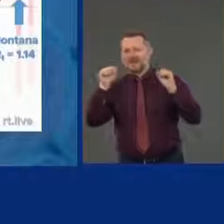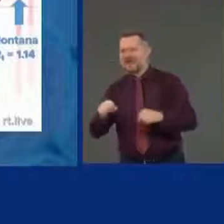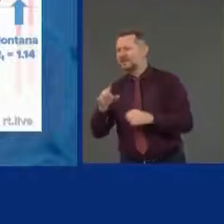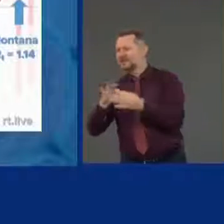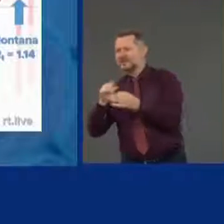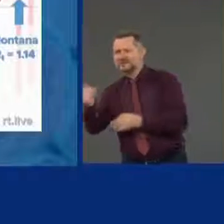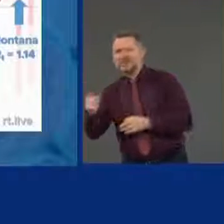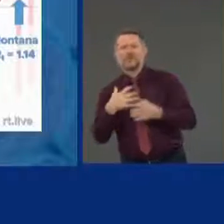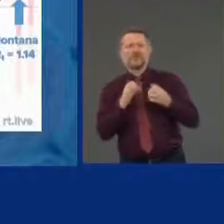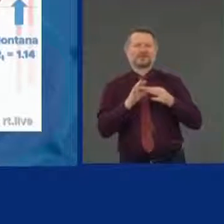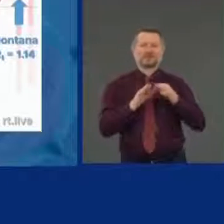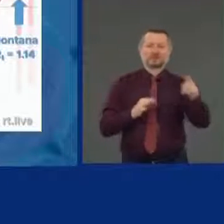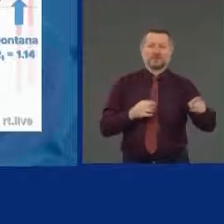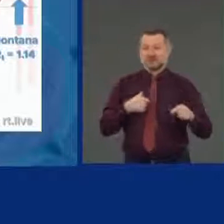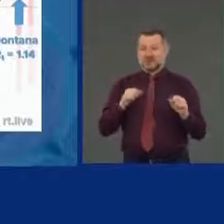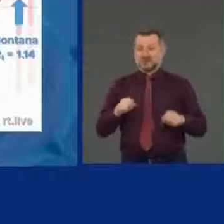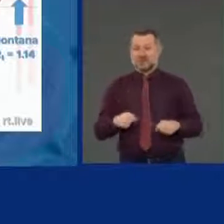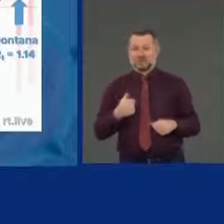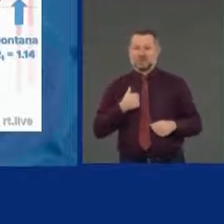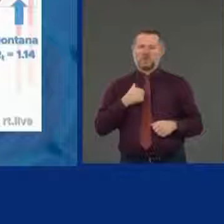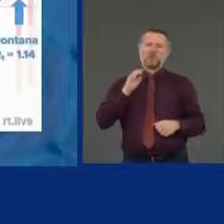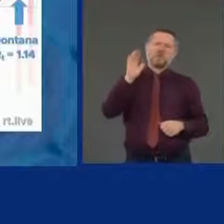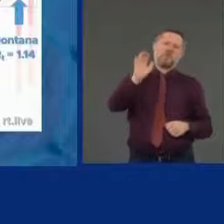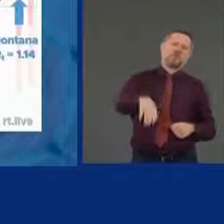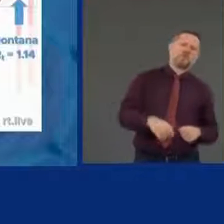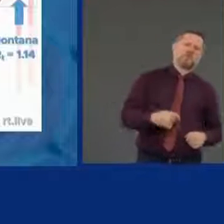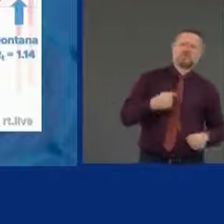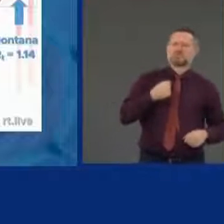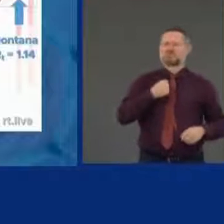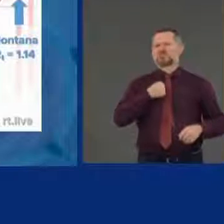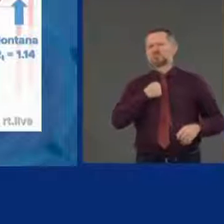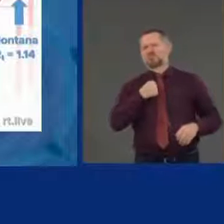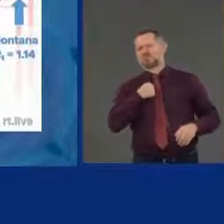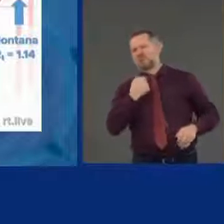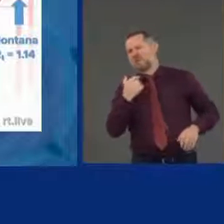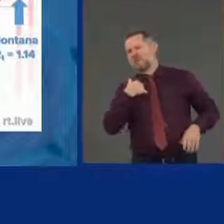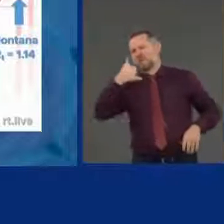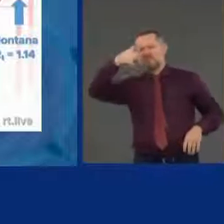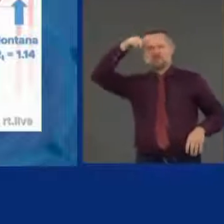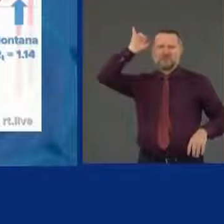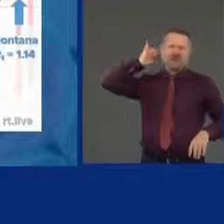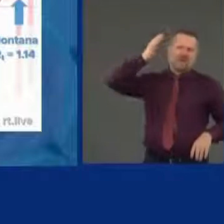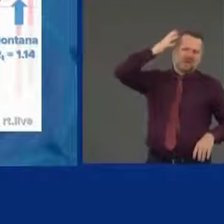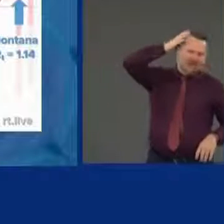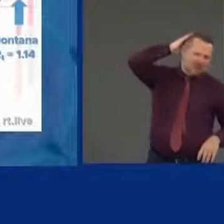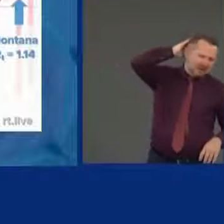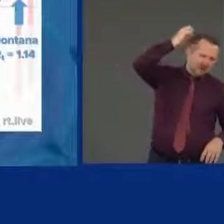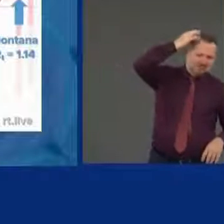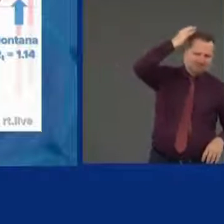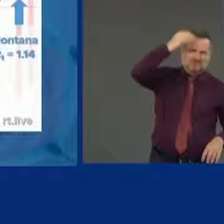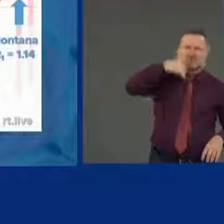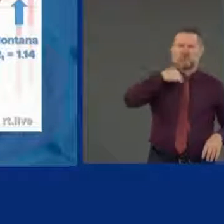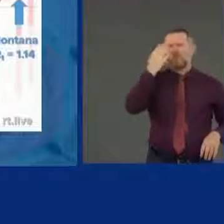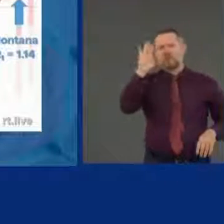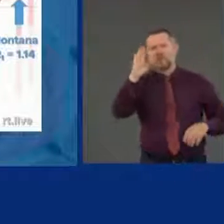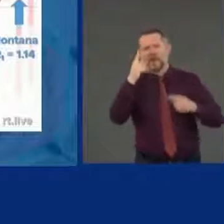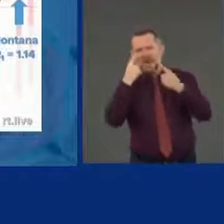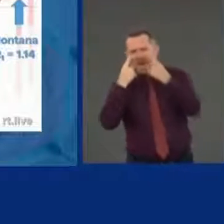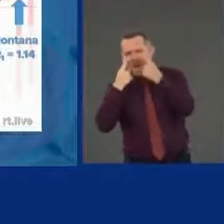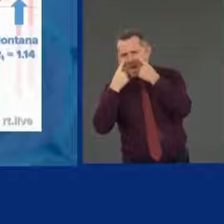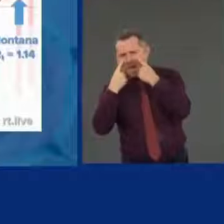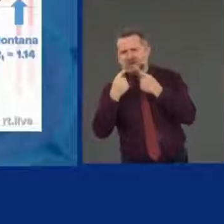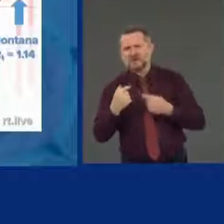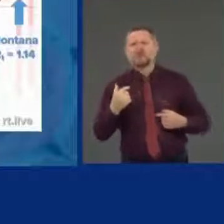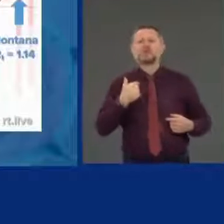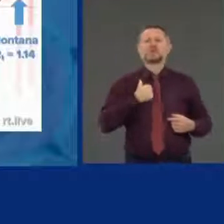sit here and say, I have blonde hair, blue eyes, and a tiny button nose. I can say